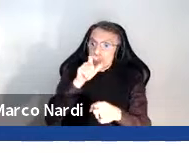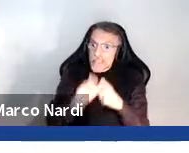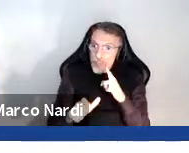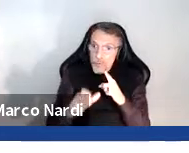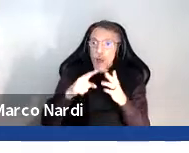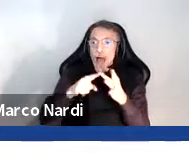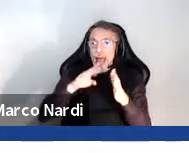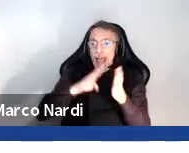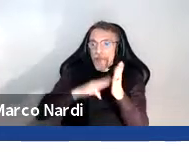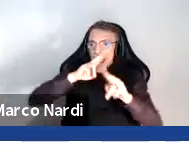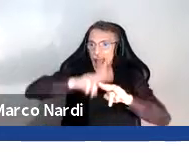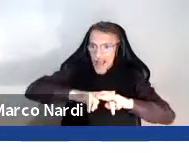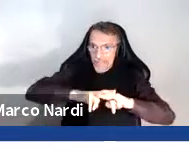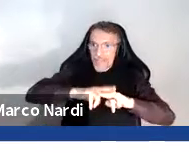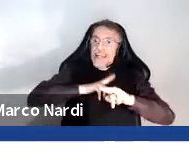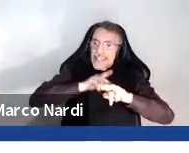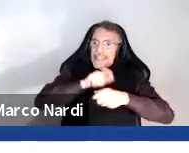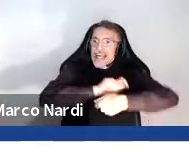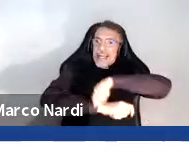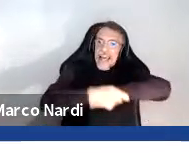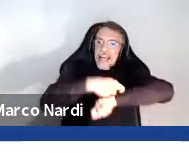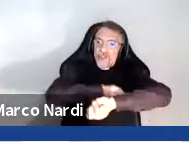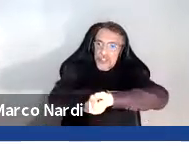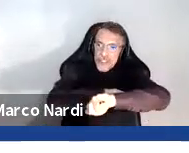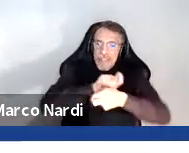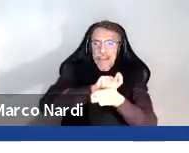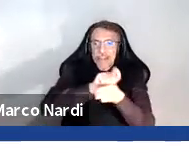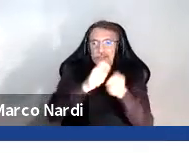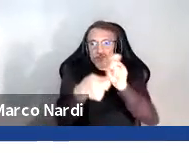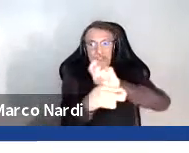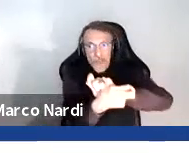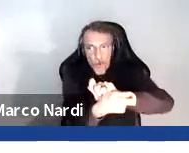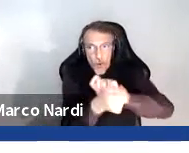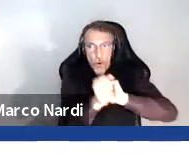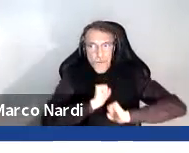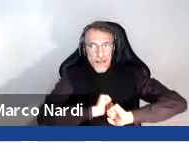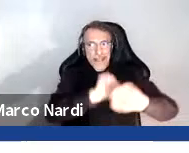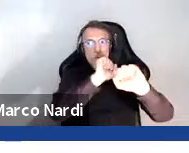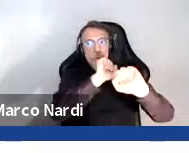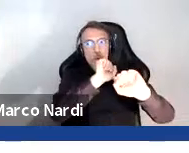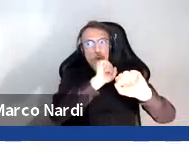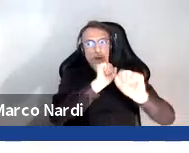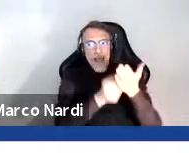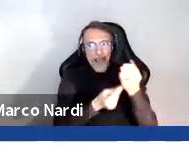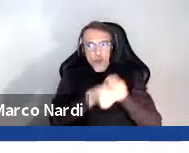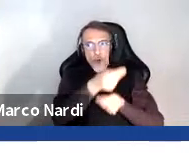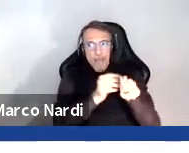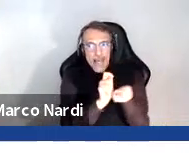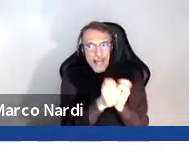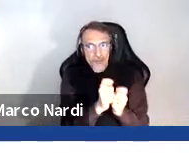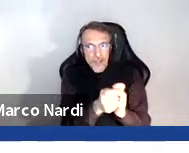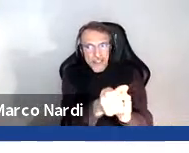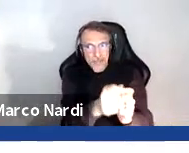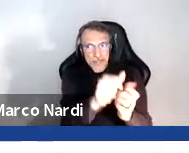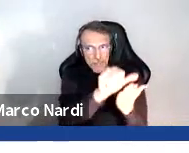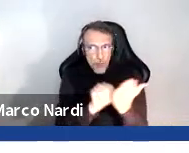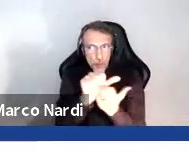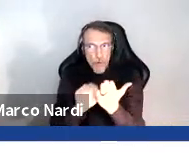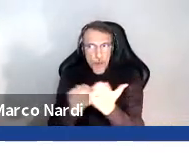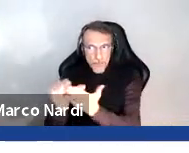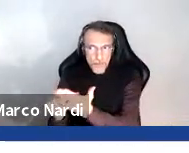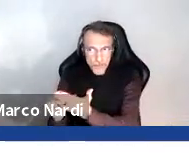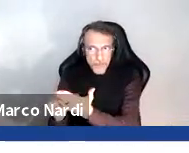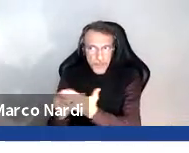IMF taking the initiative and transforming its own economic adjustment programs